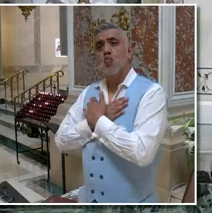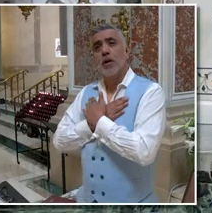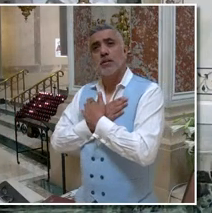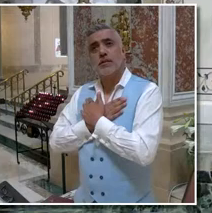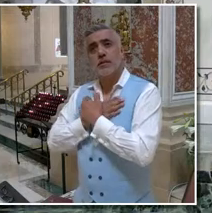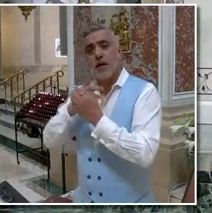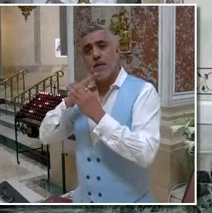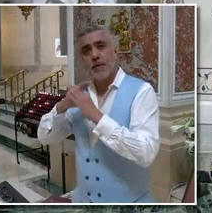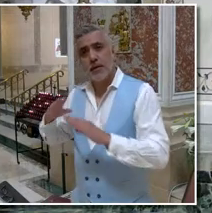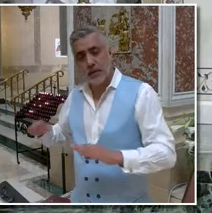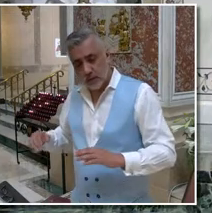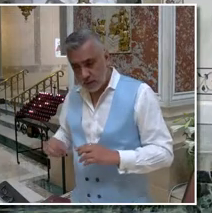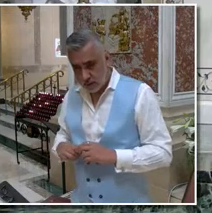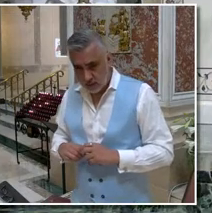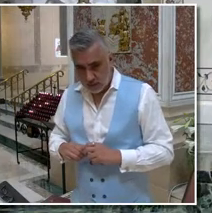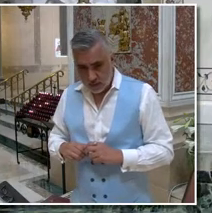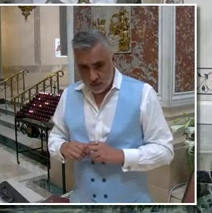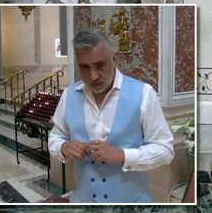of peace.